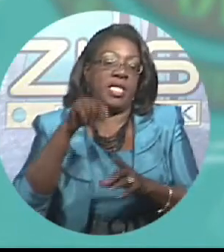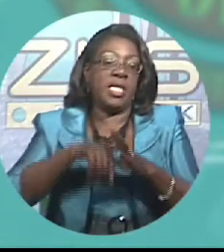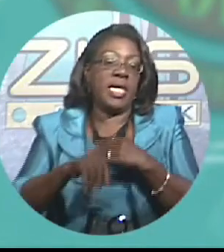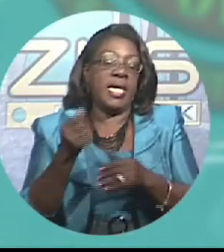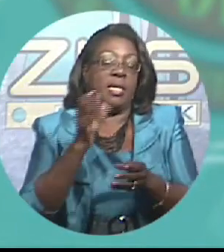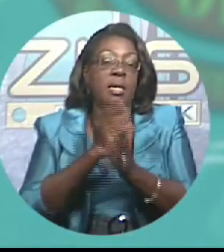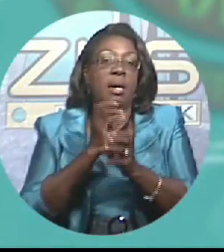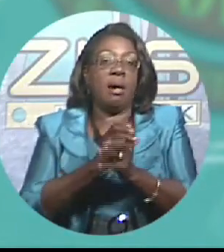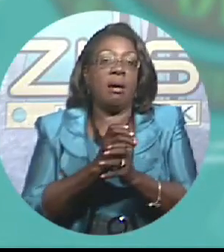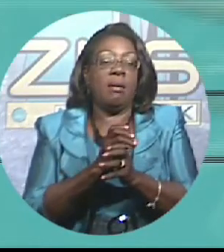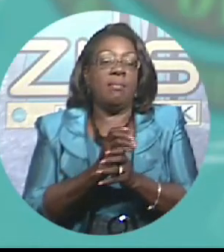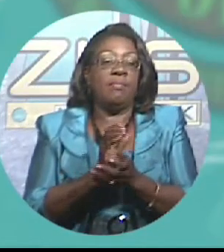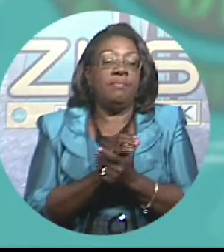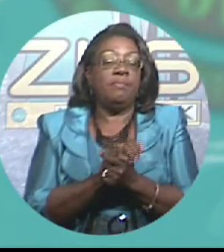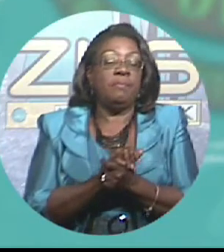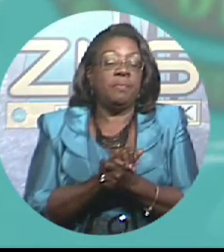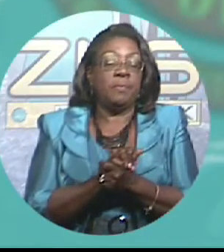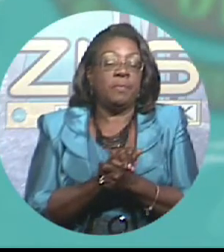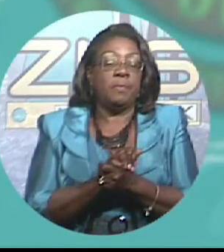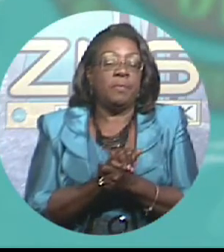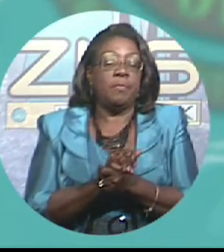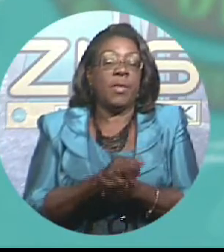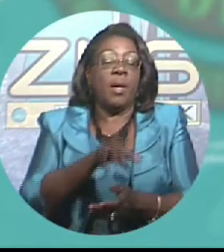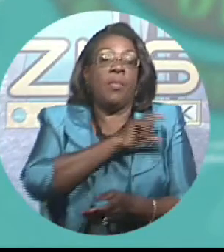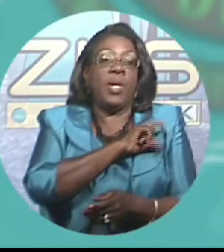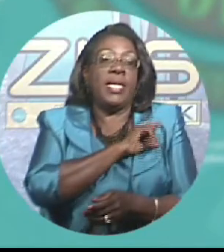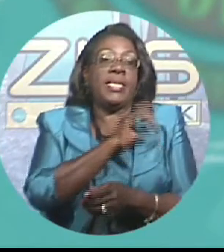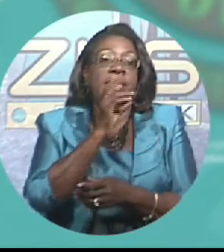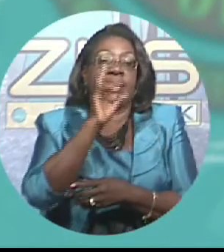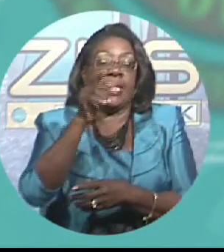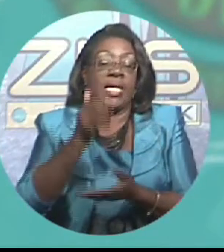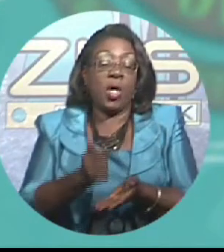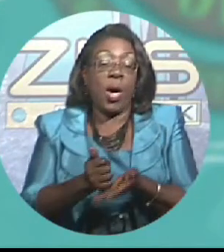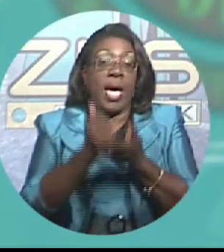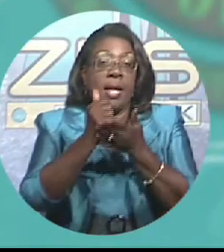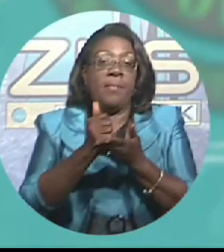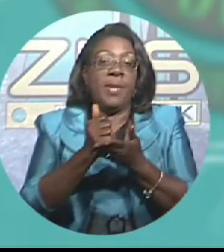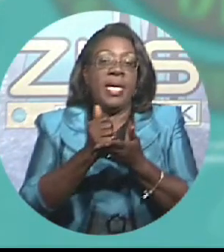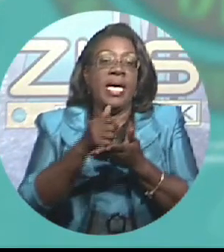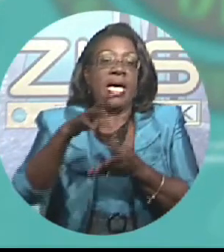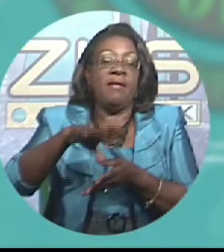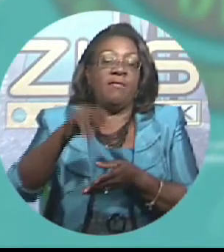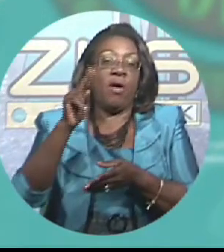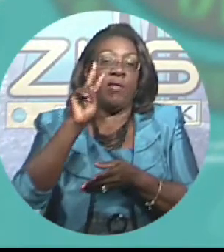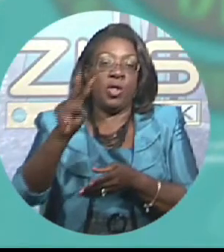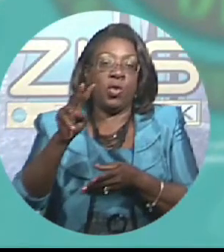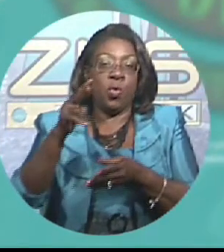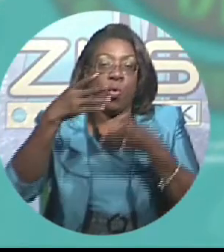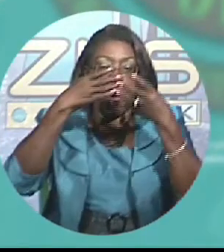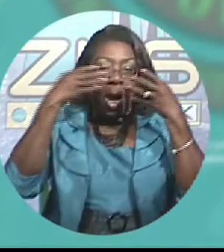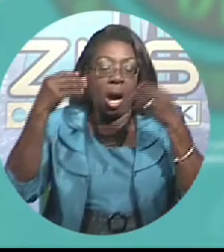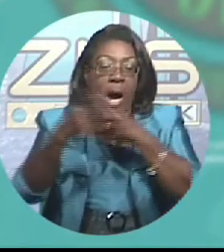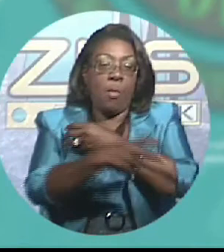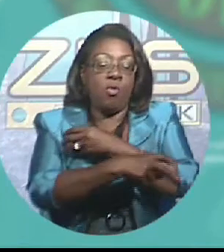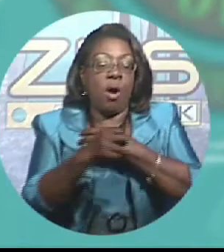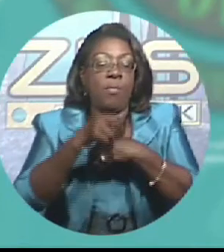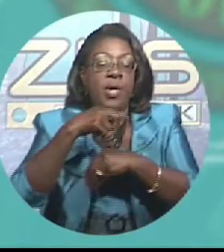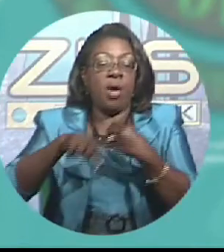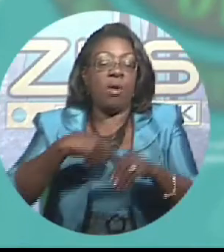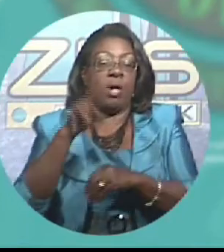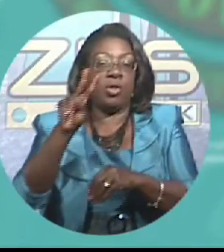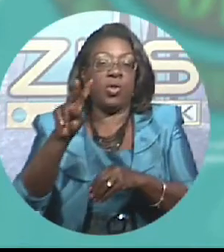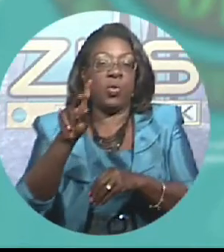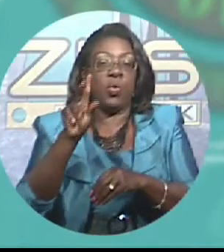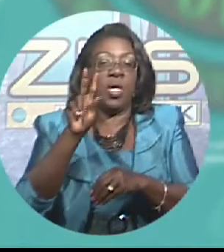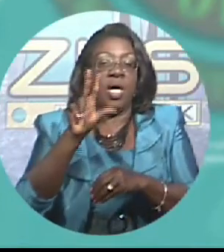was also recovered. And police seeking the public's help in solving two armed robberies, both happening around 2:30 this